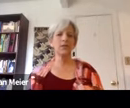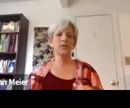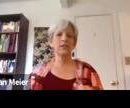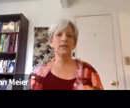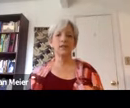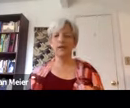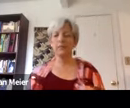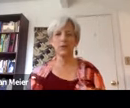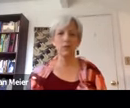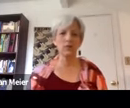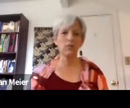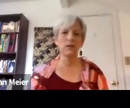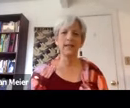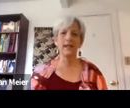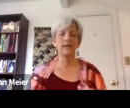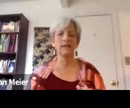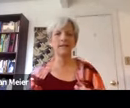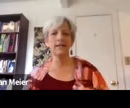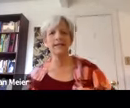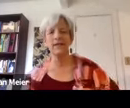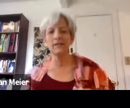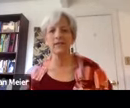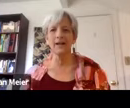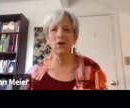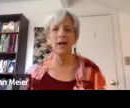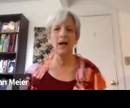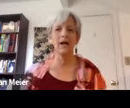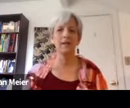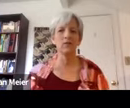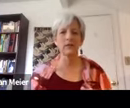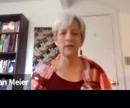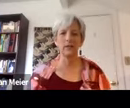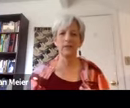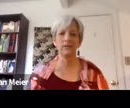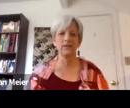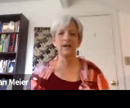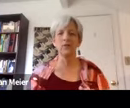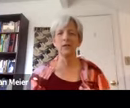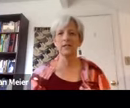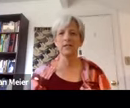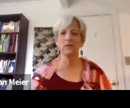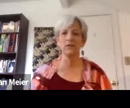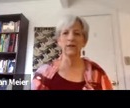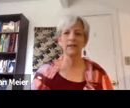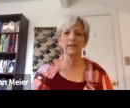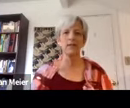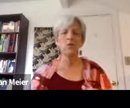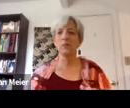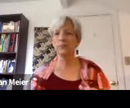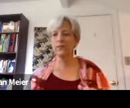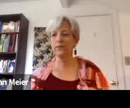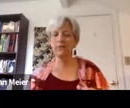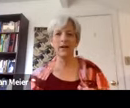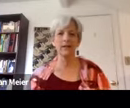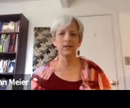the first and most important one is that the study itself does not go behind the court's opinion. So it does not question the court's findings